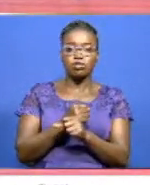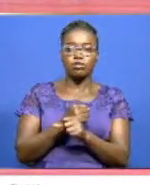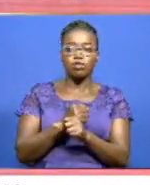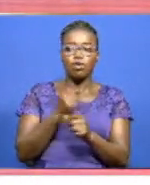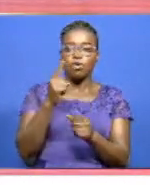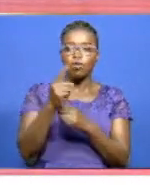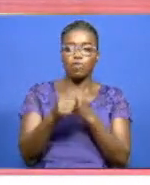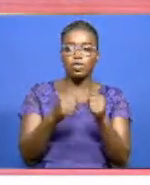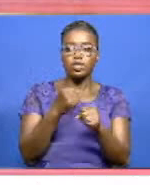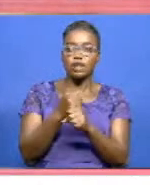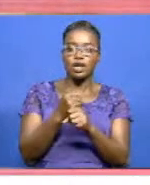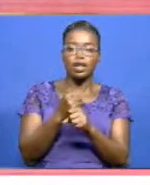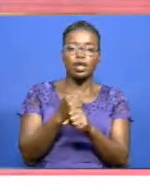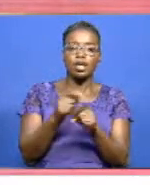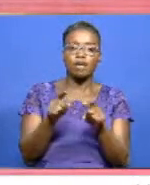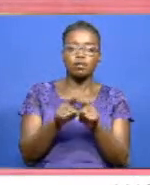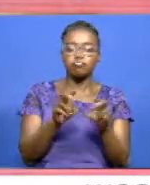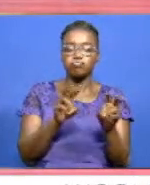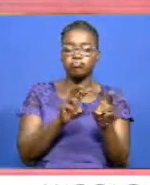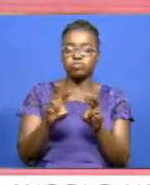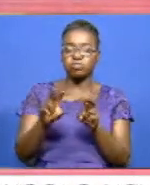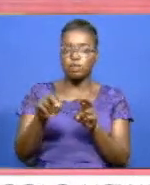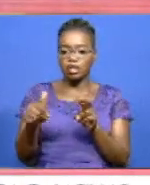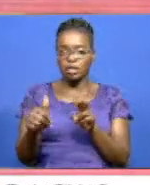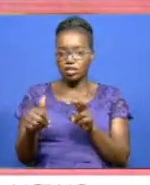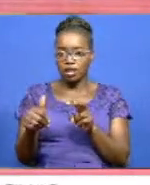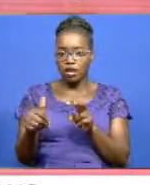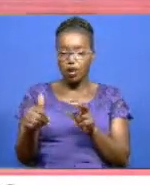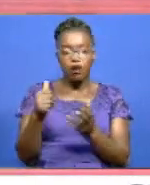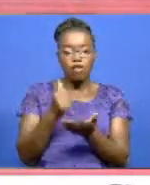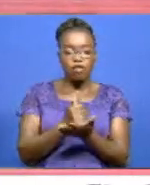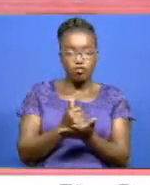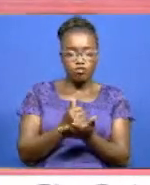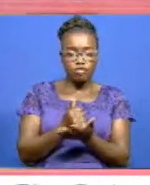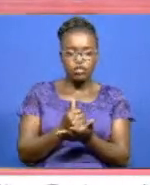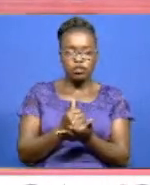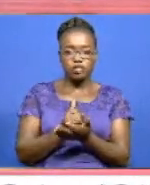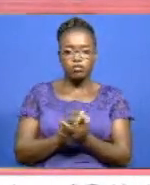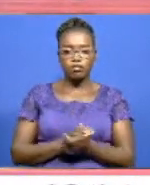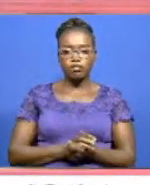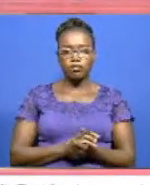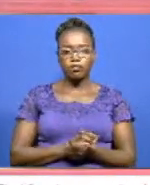office secures for office space.